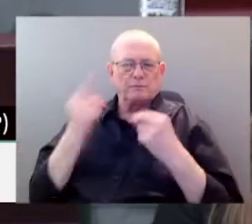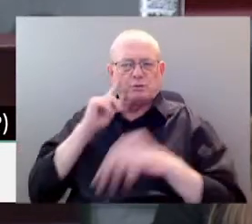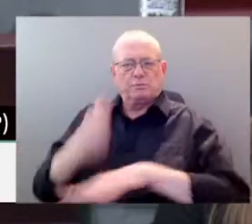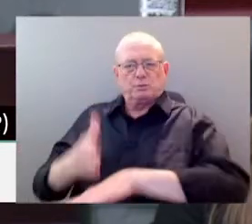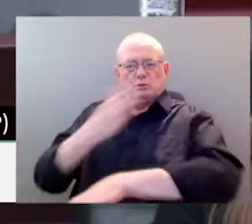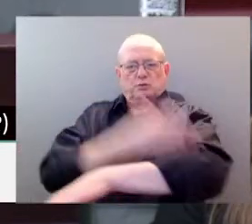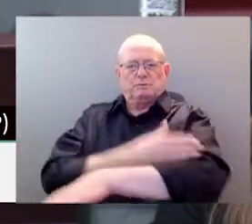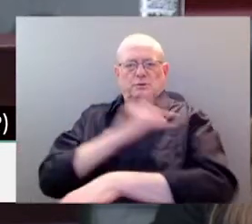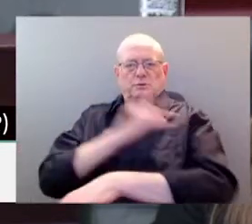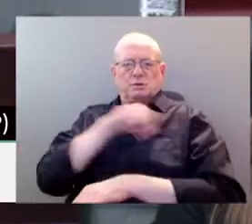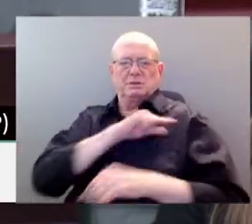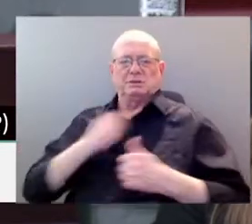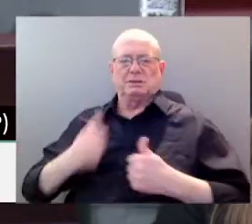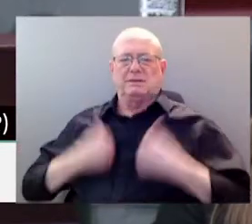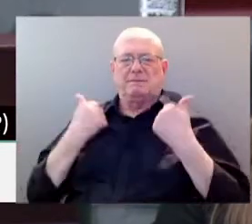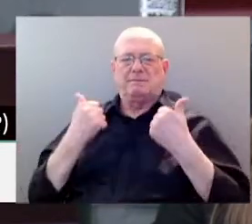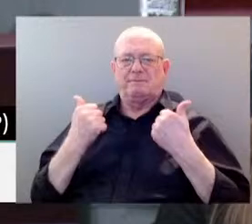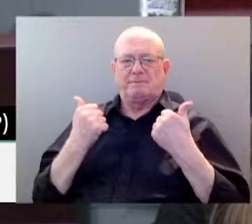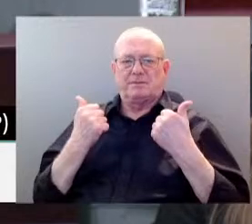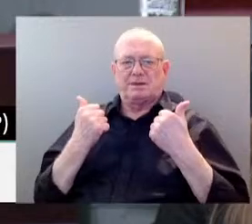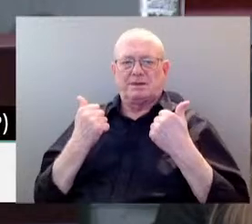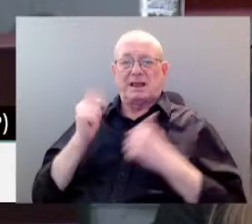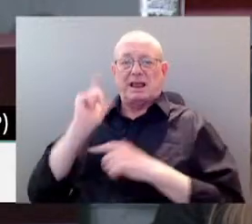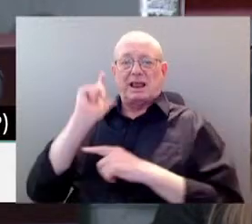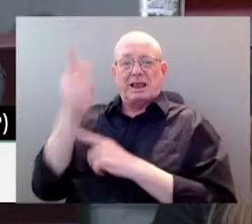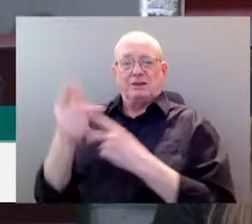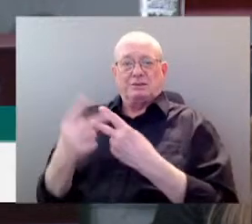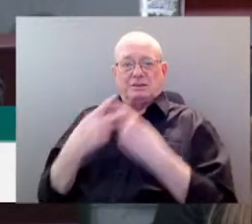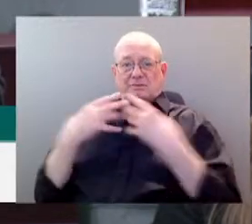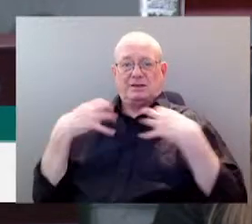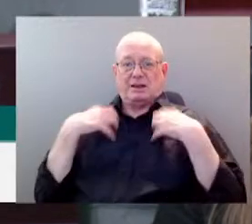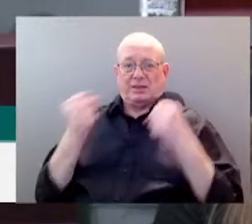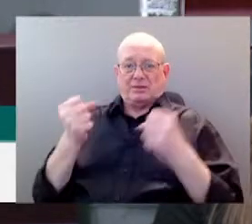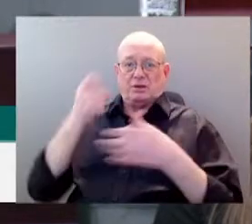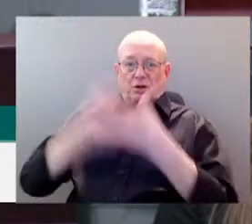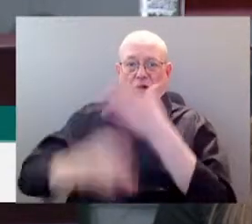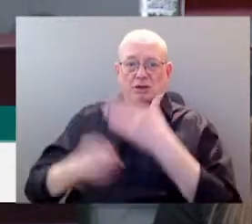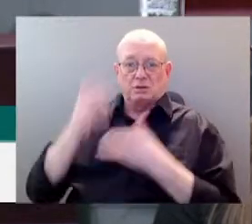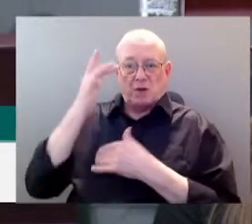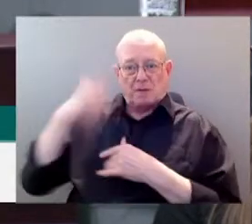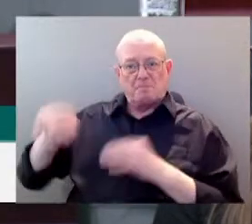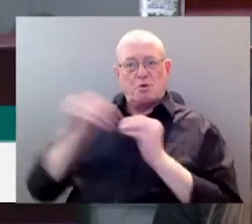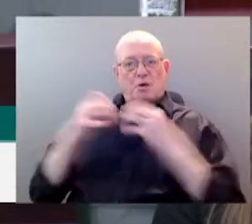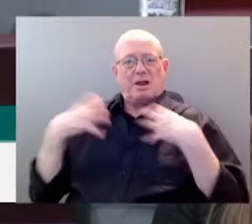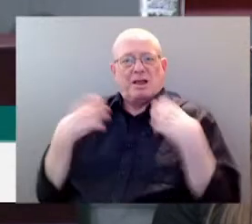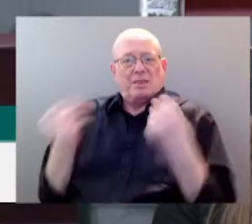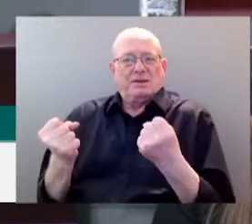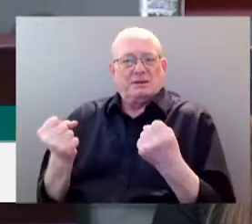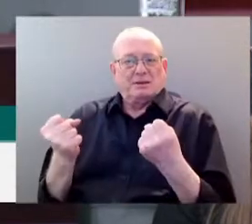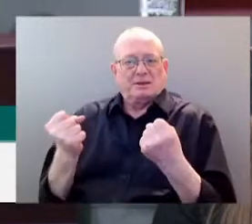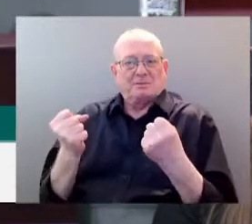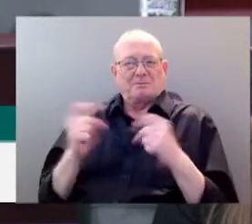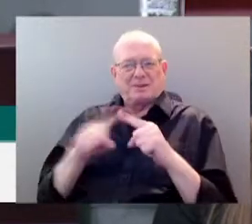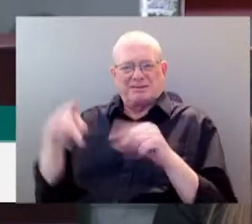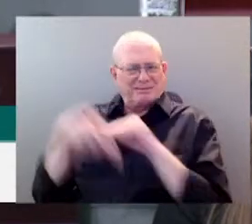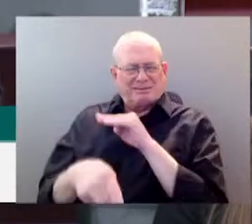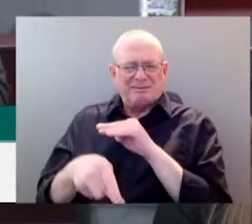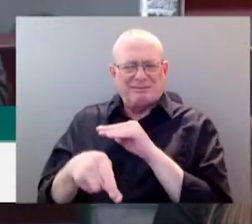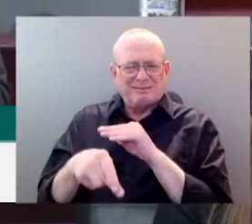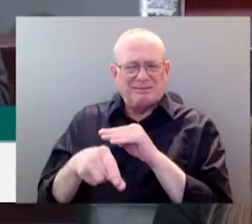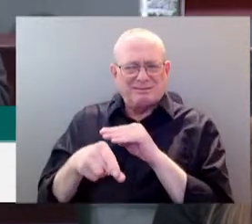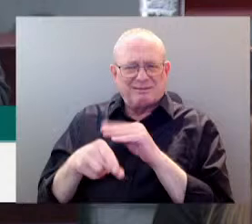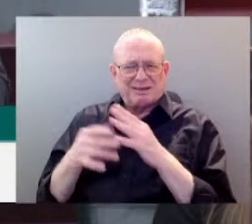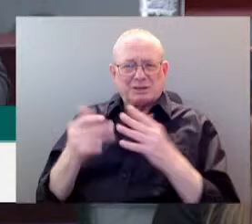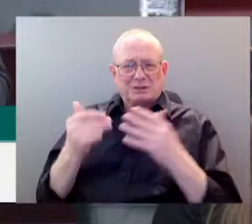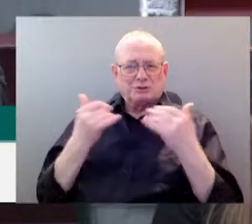Healthcare cost down the road it seems that everyone wins both now and in the future when programs like active adults